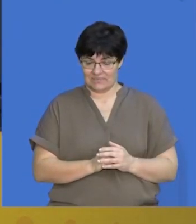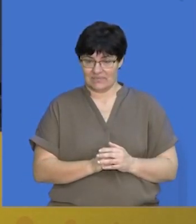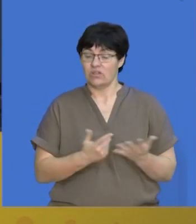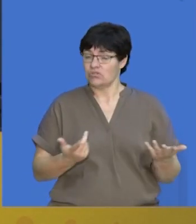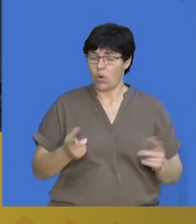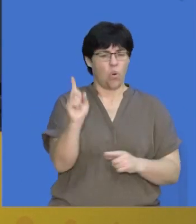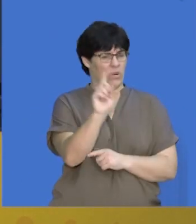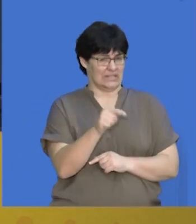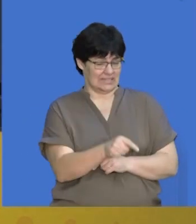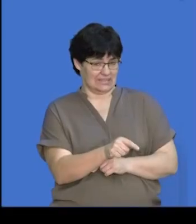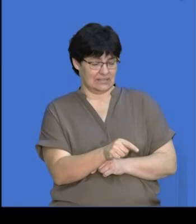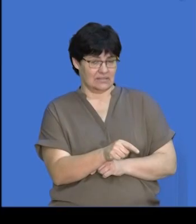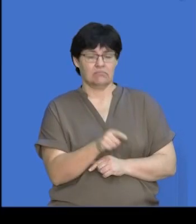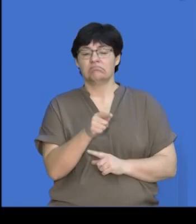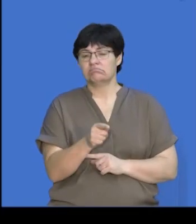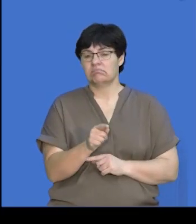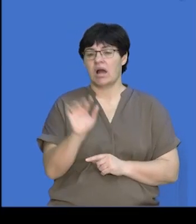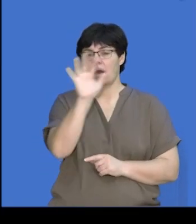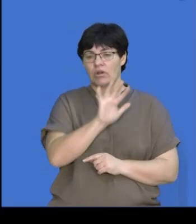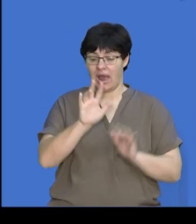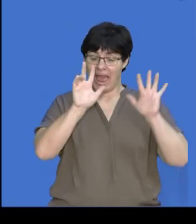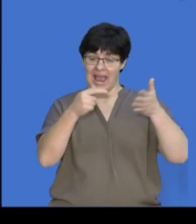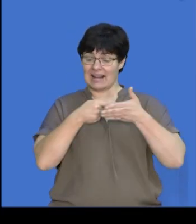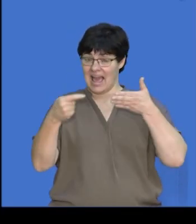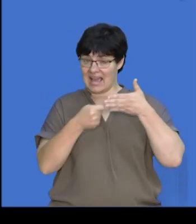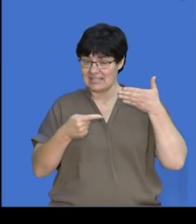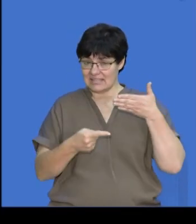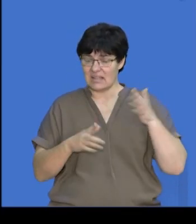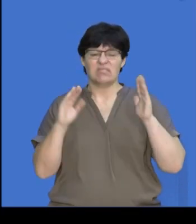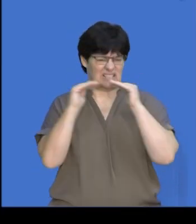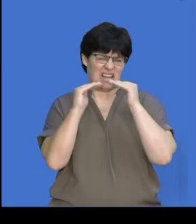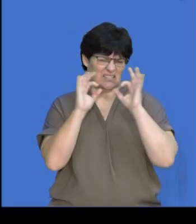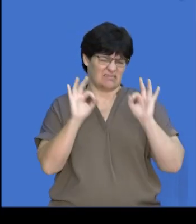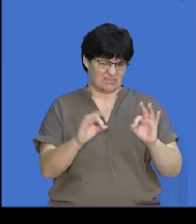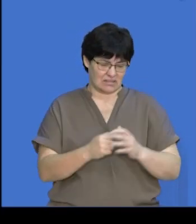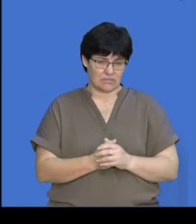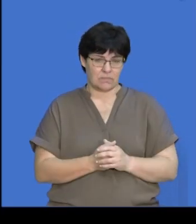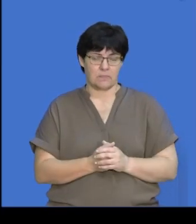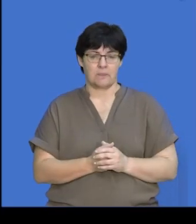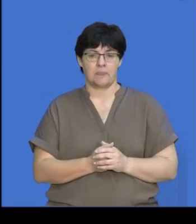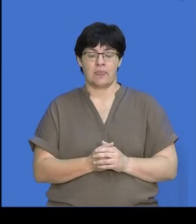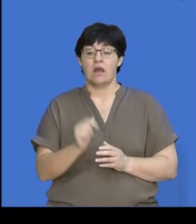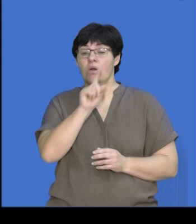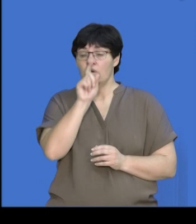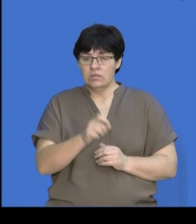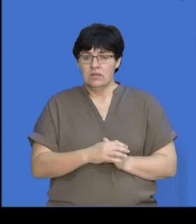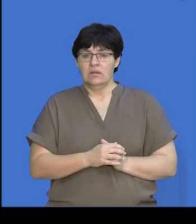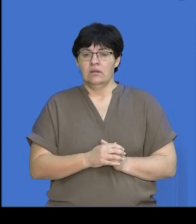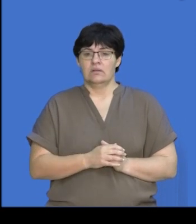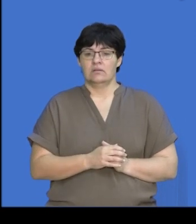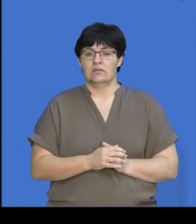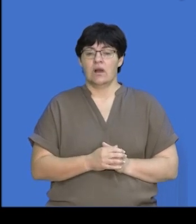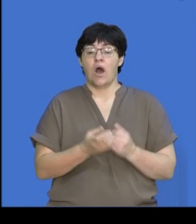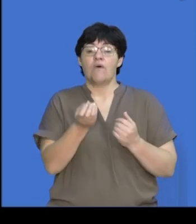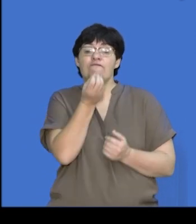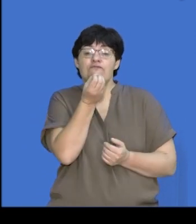this example, approximately 8 lines, that's standard. Why the cost of